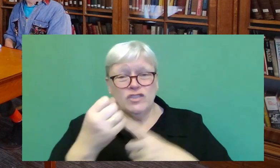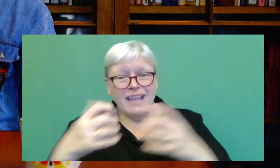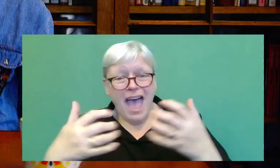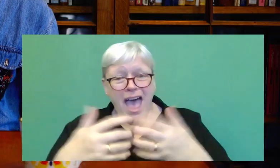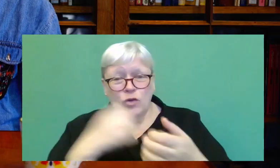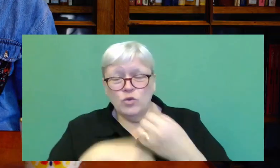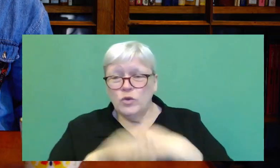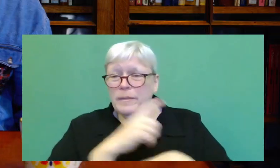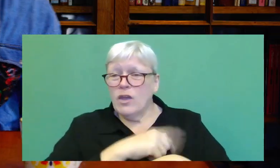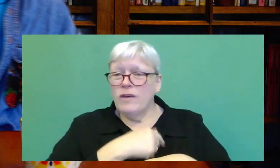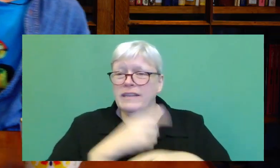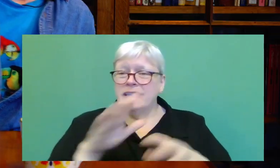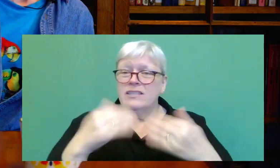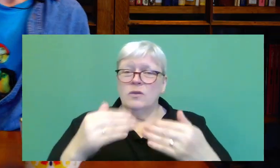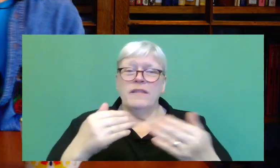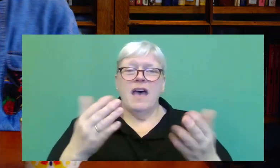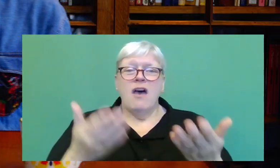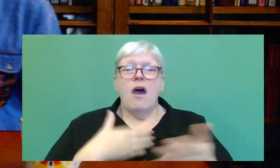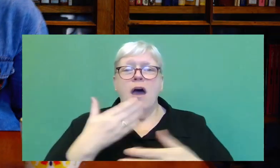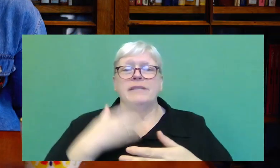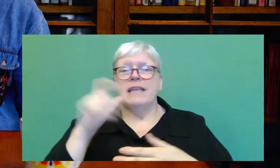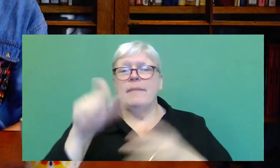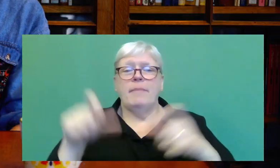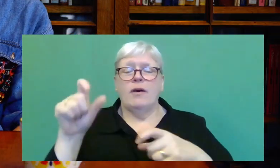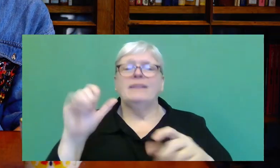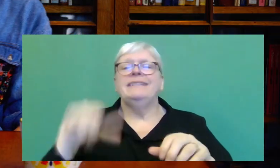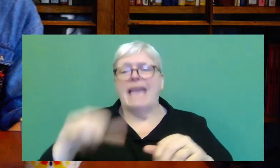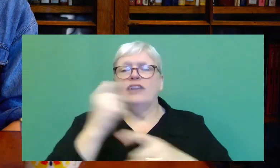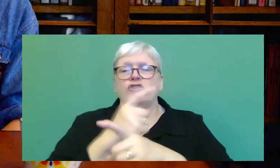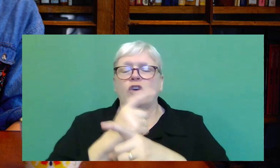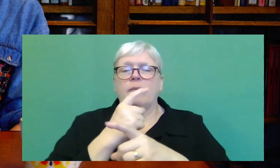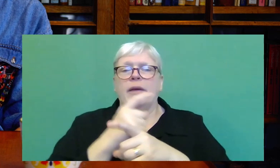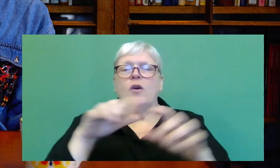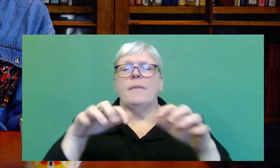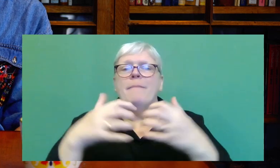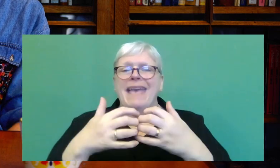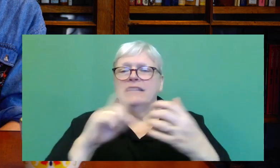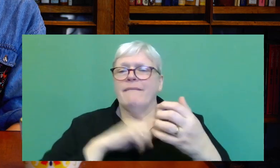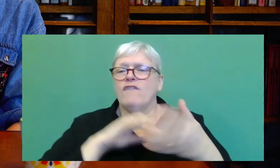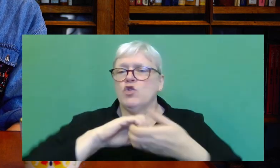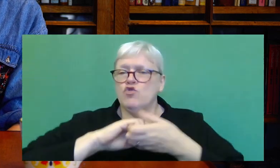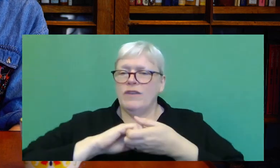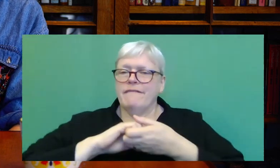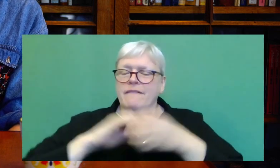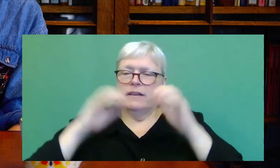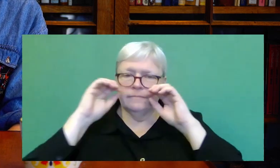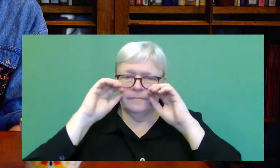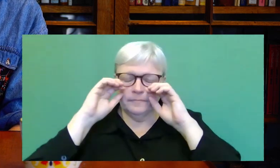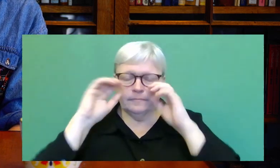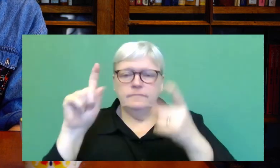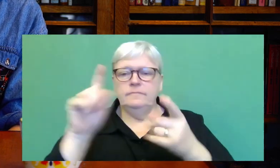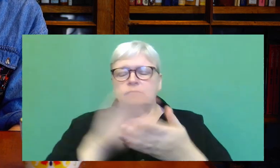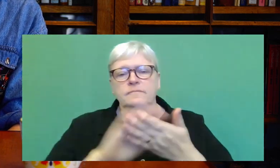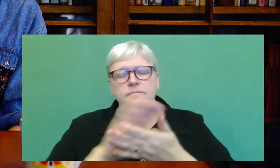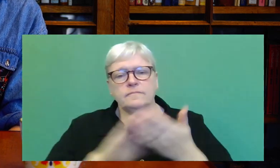people out? Yeah, I talk a lot about mechanisms for grieving and like what is necessary for your